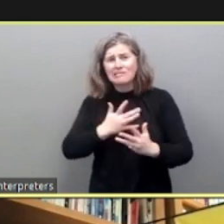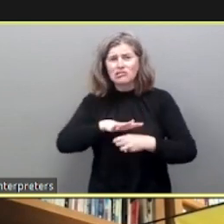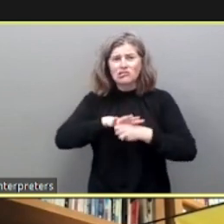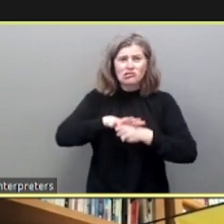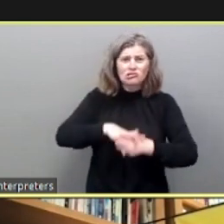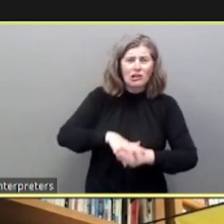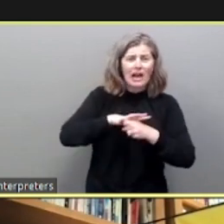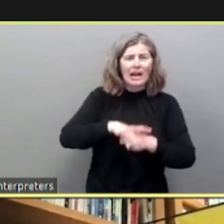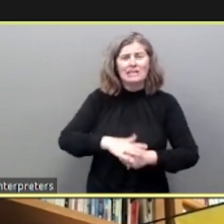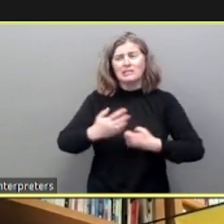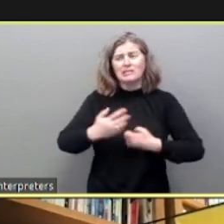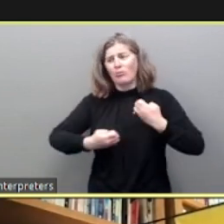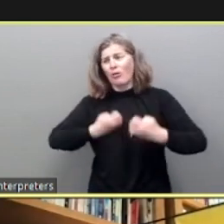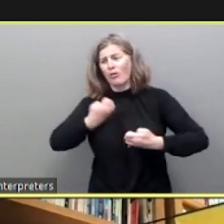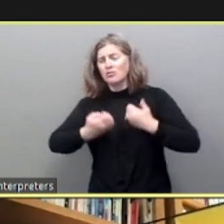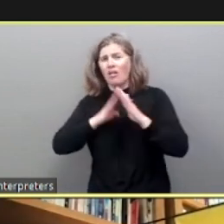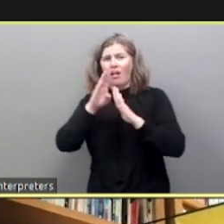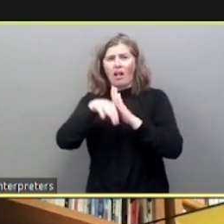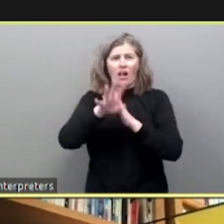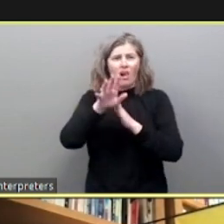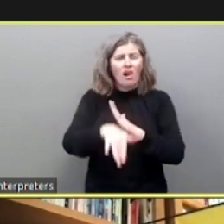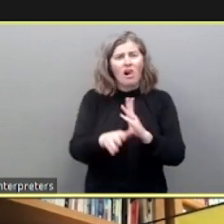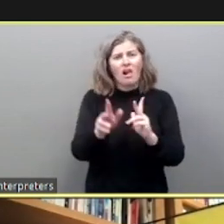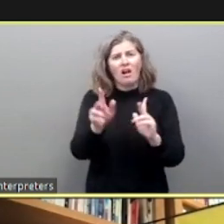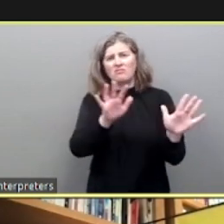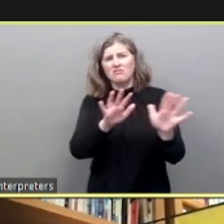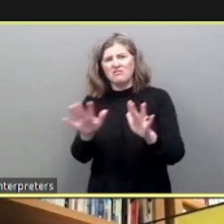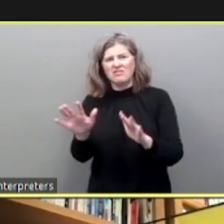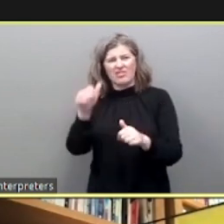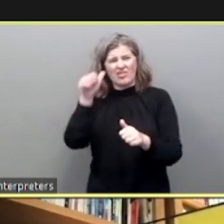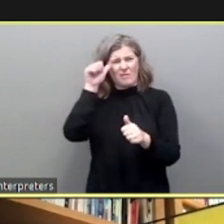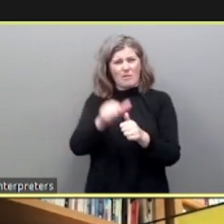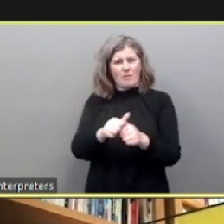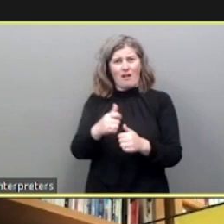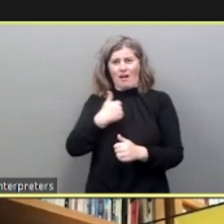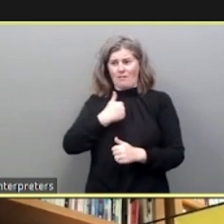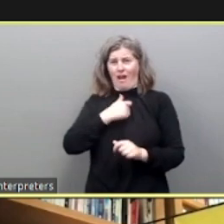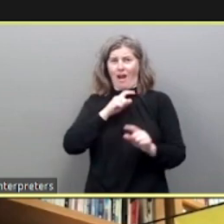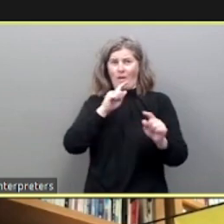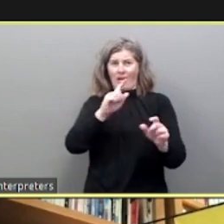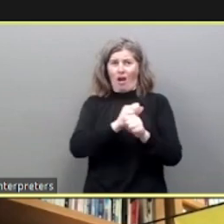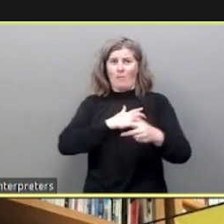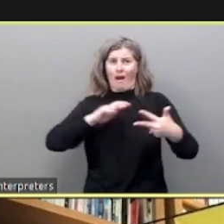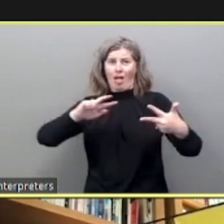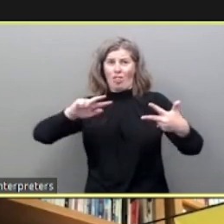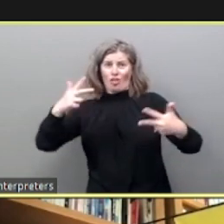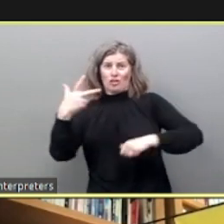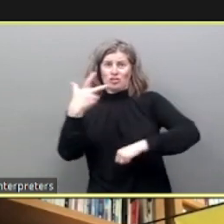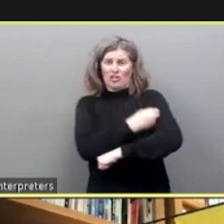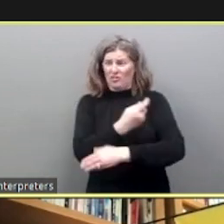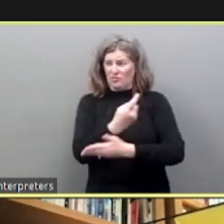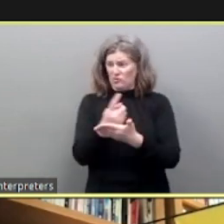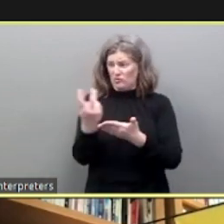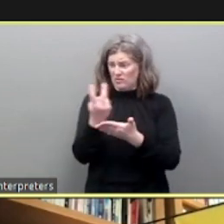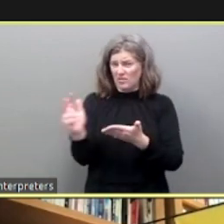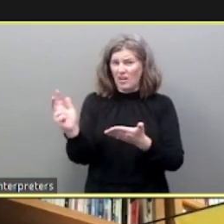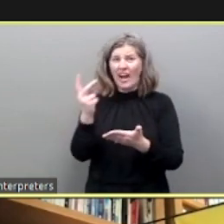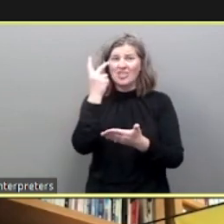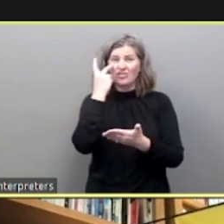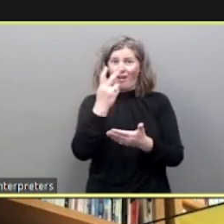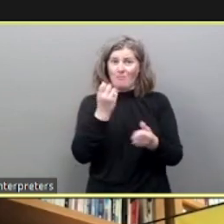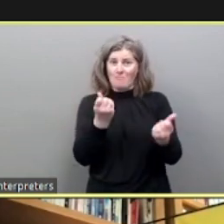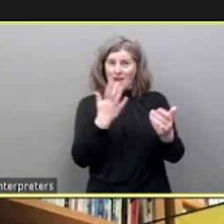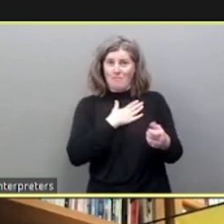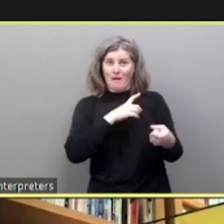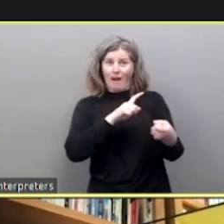that people go through. I mentioned here before, I went and got my booster shot a couple of weeks ago. So many of my friends, it